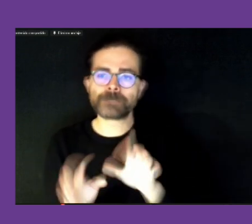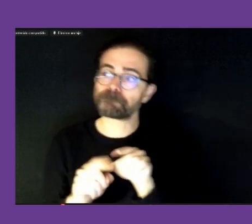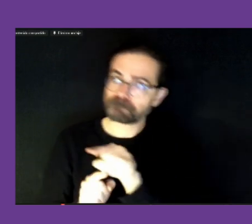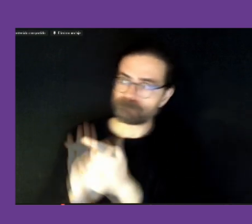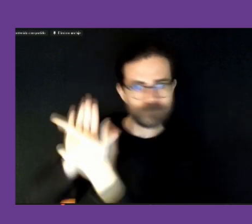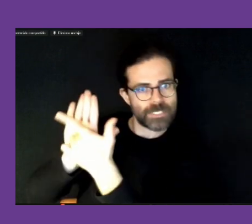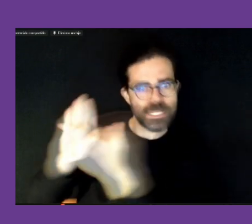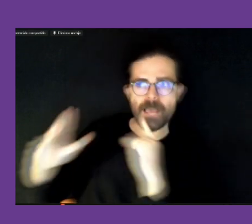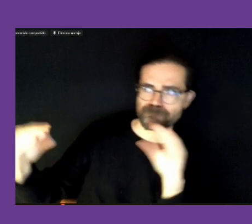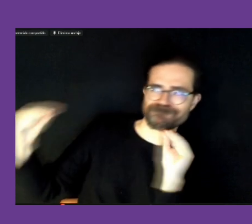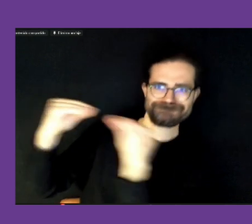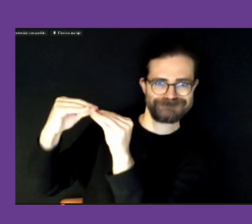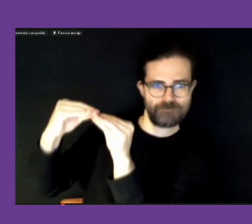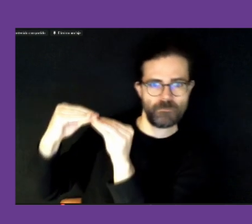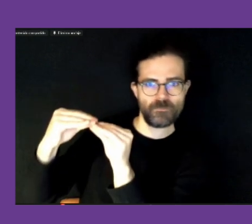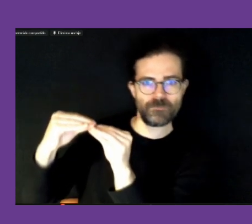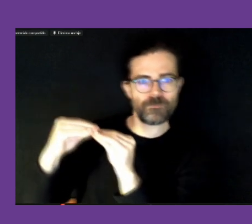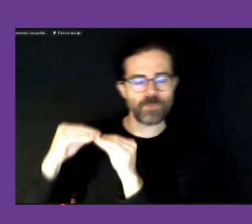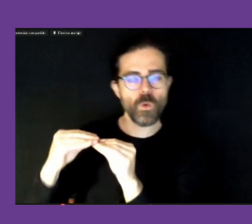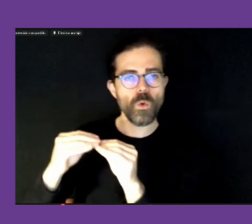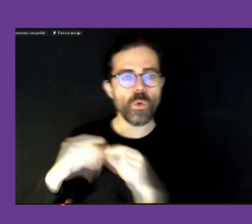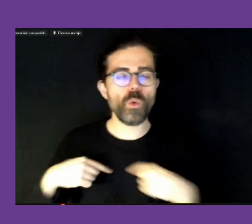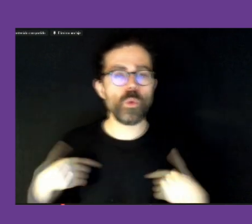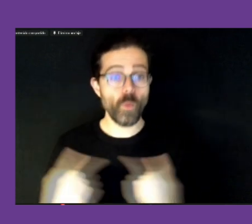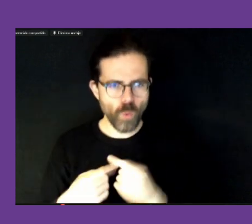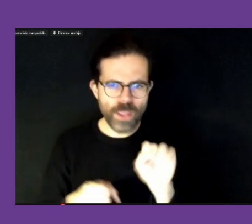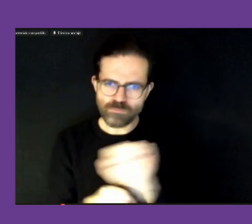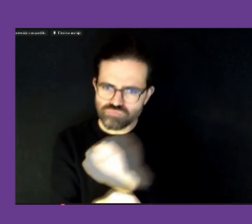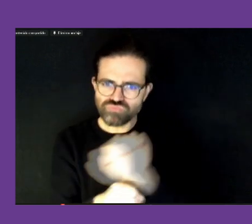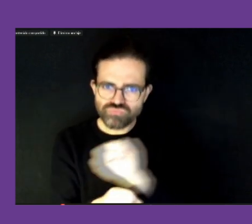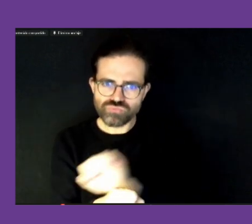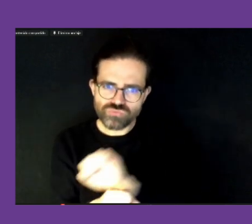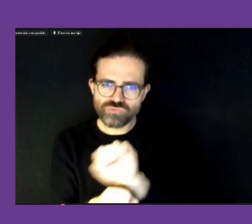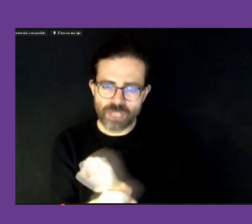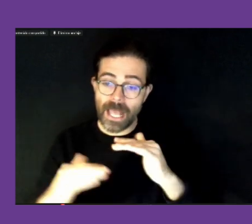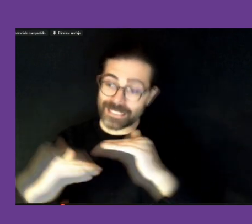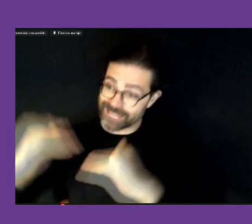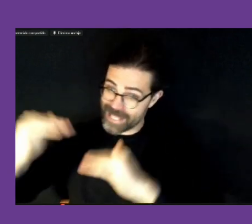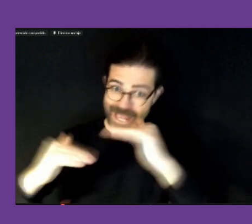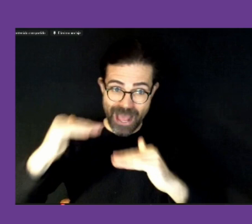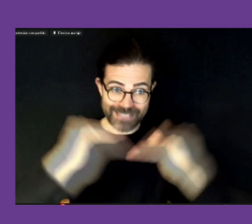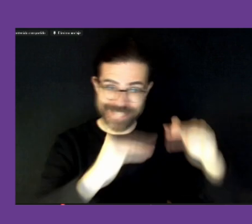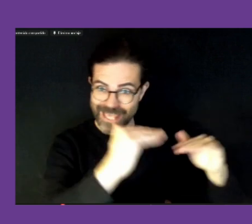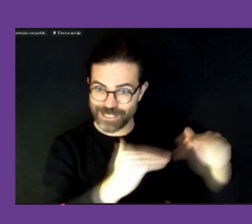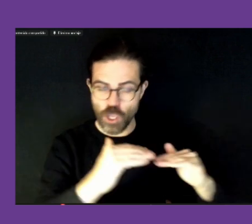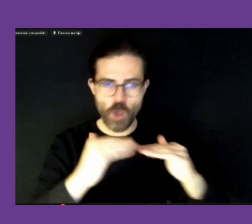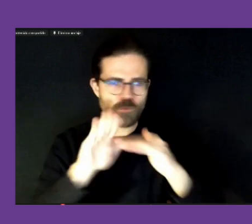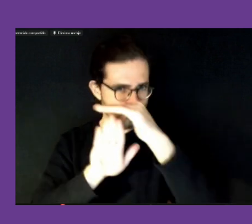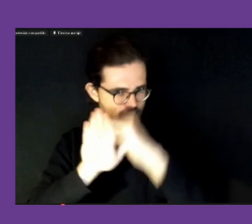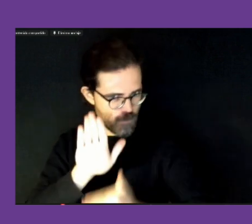legislation. So we contribute to this standardization initiative that the European